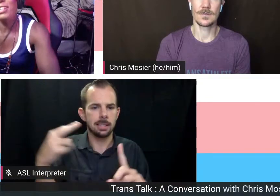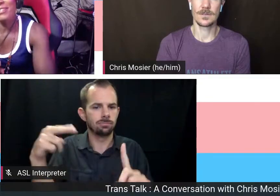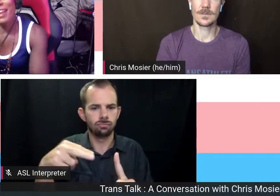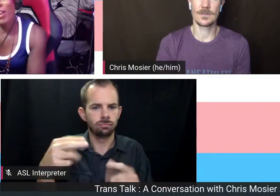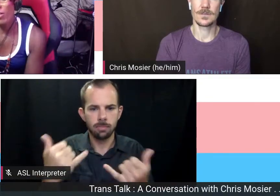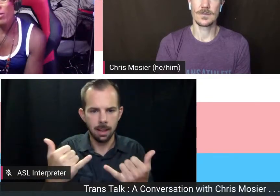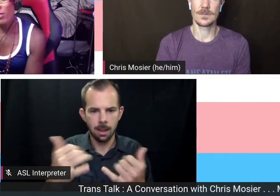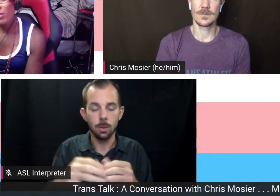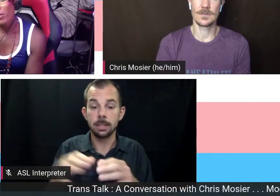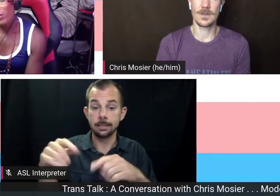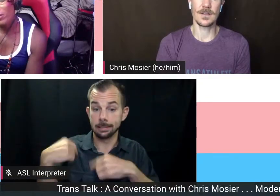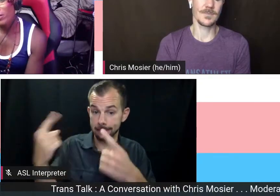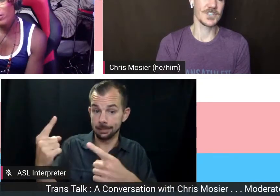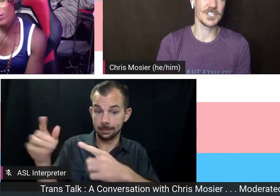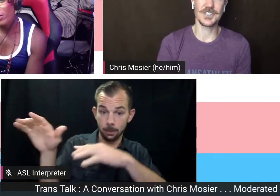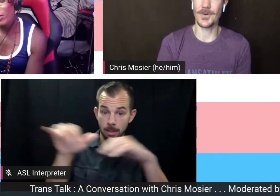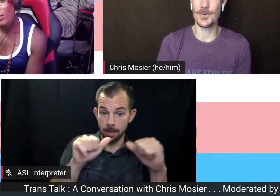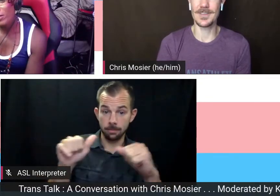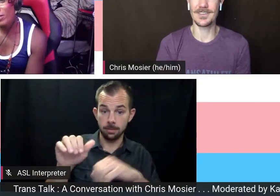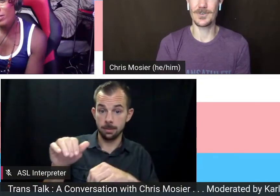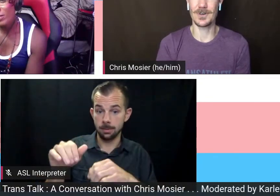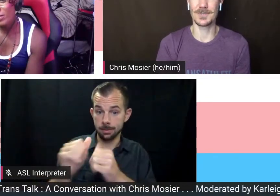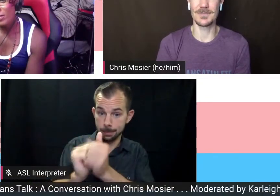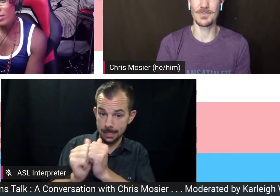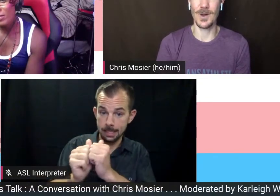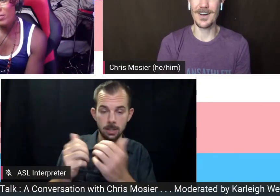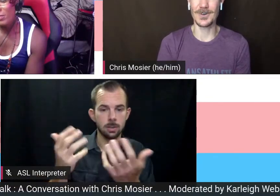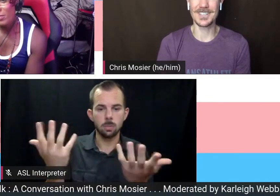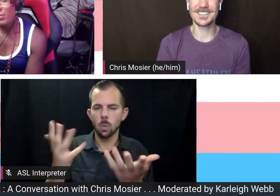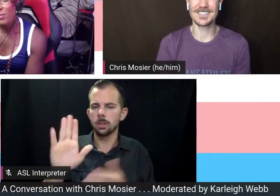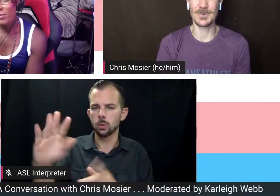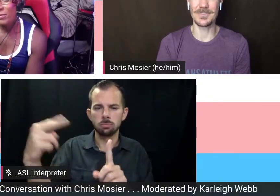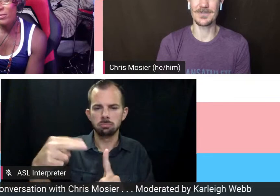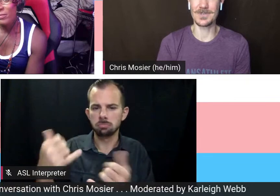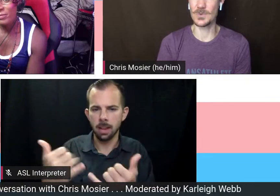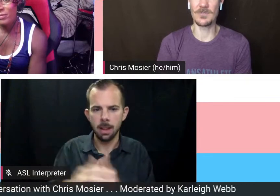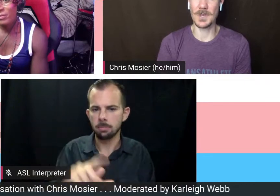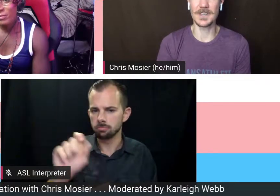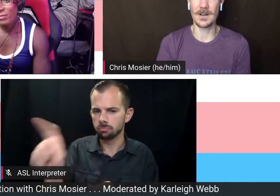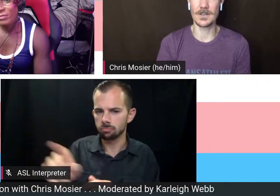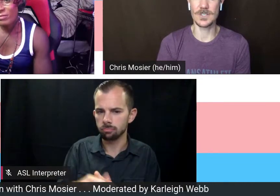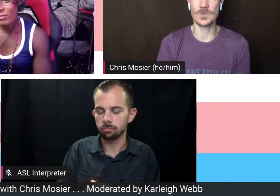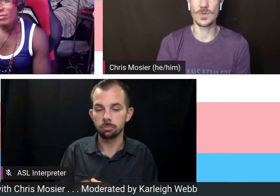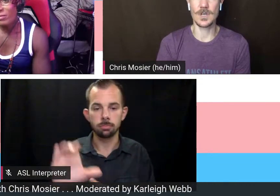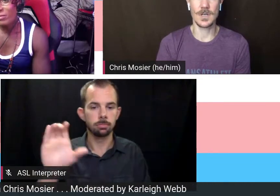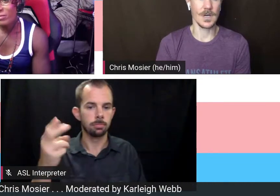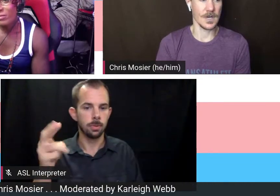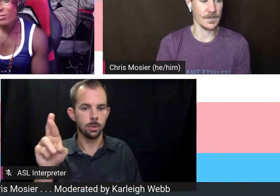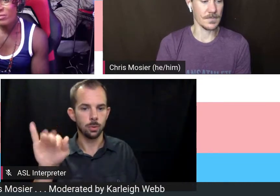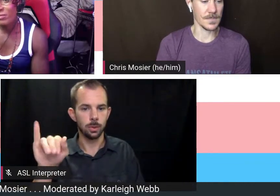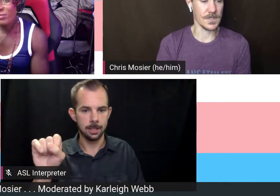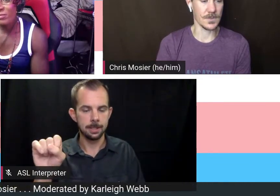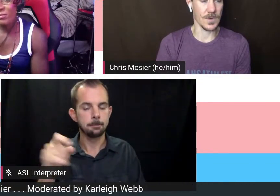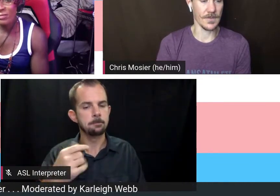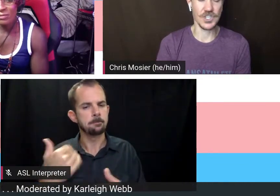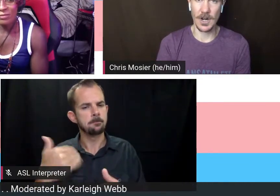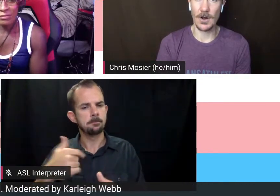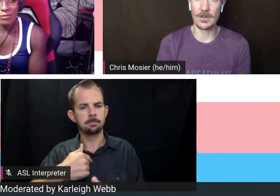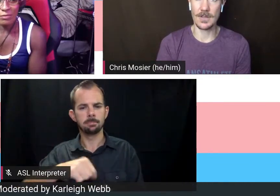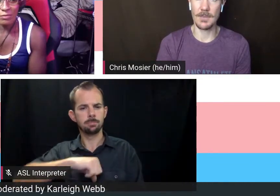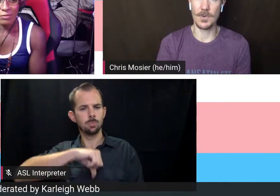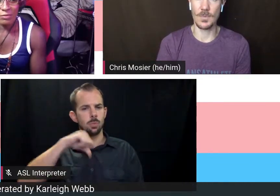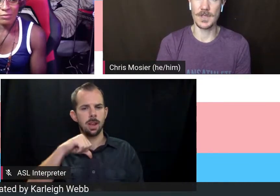How do you see it now? I'm just so incredibly proud to have been there, to